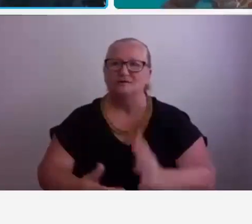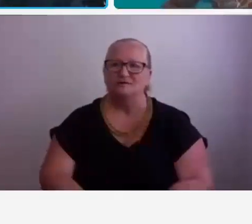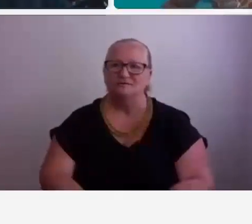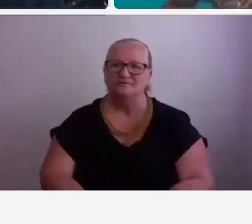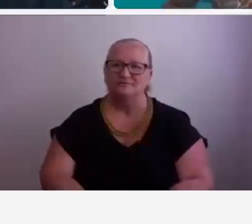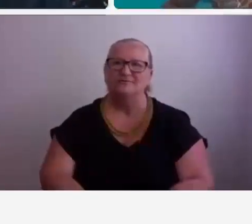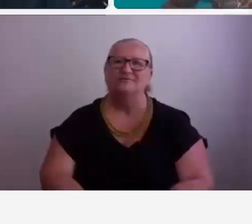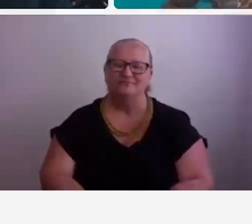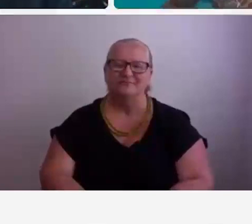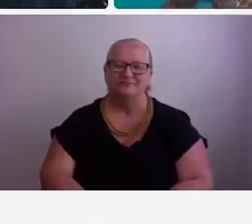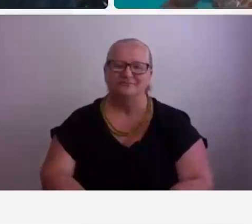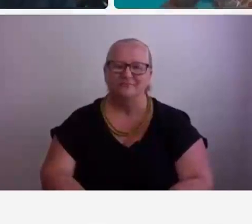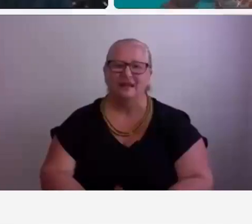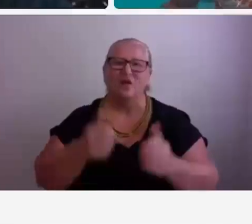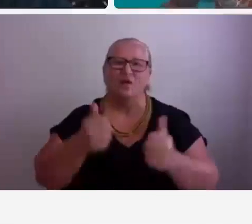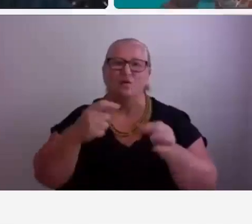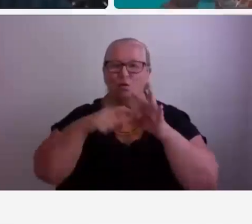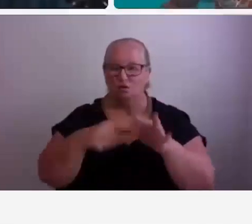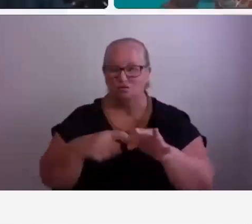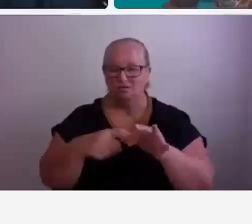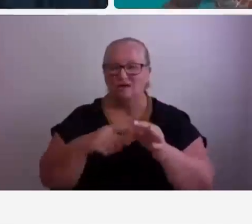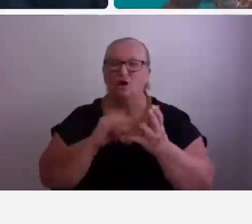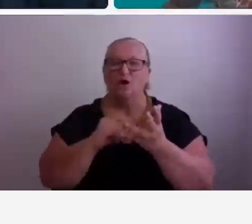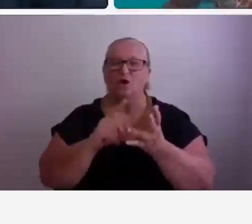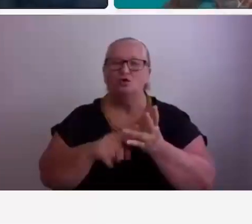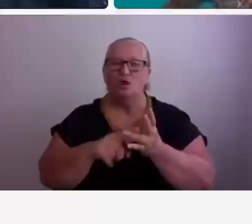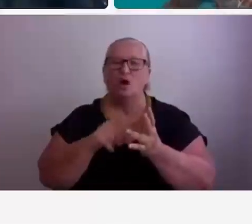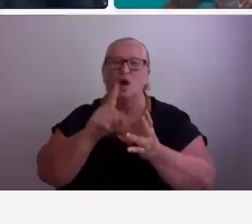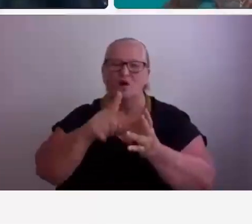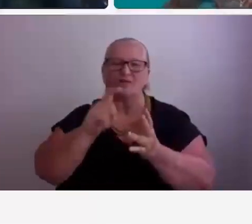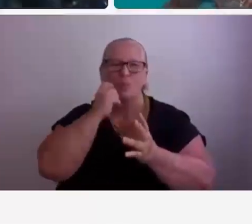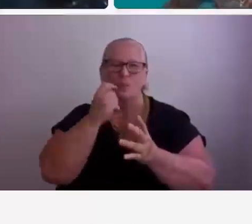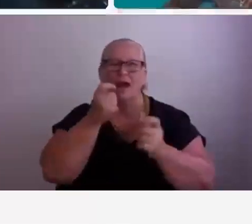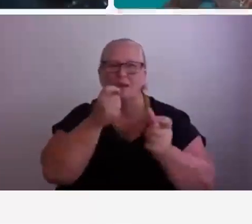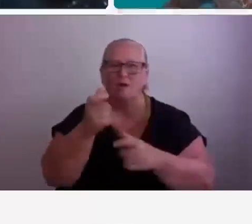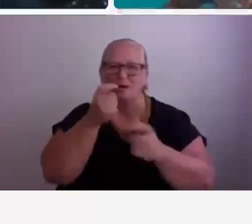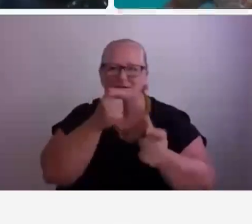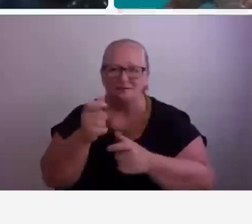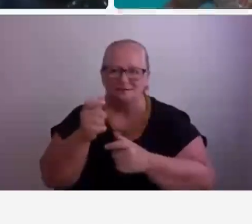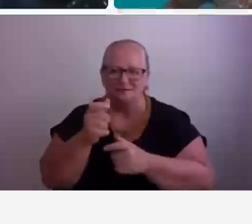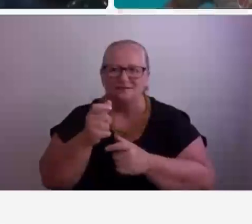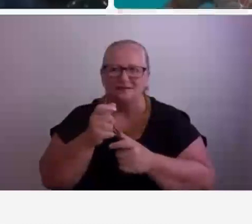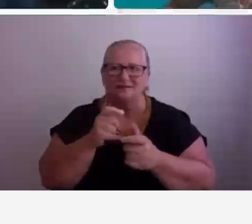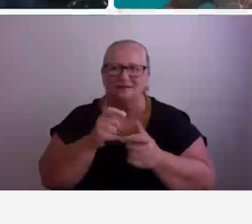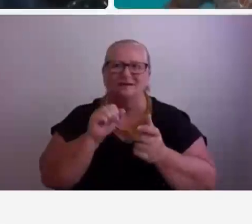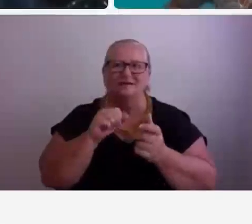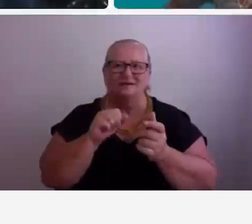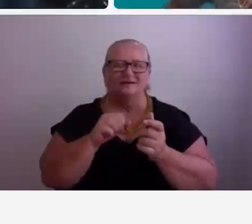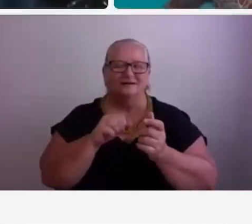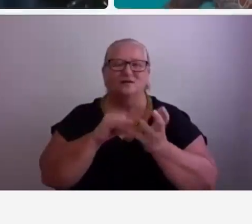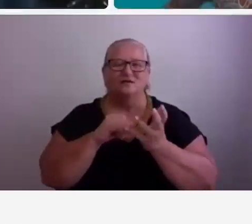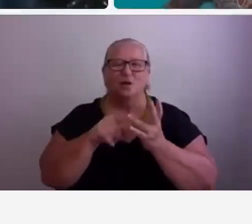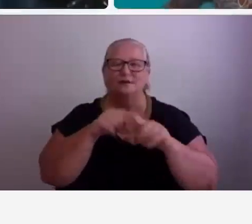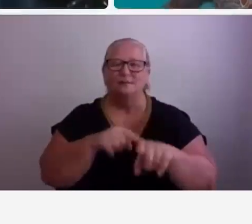Yeah, good question. So look, care minutes will be monitored on a quarterly basis, so on the previous quarter. So